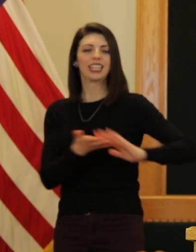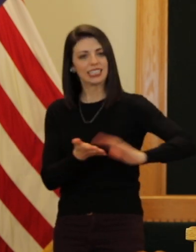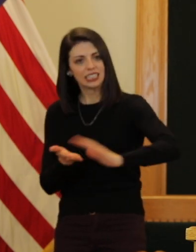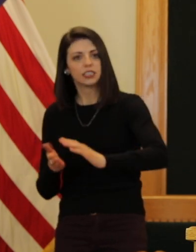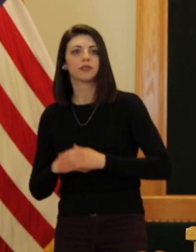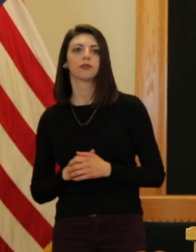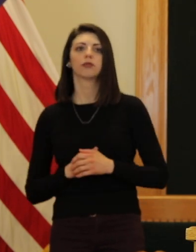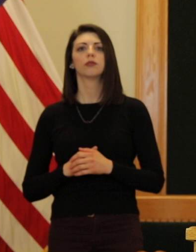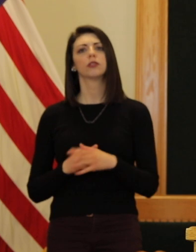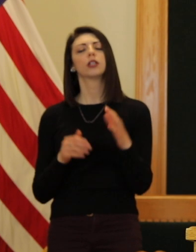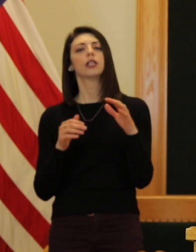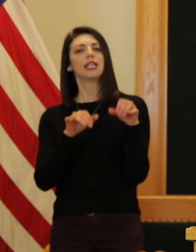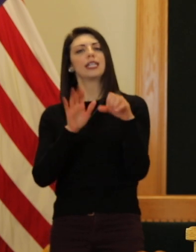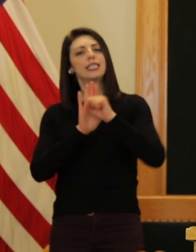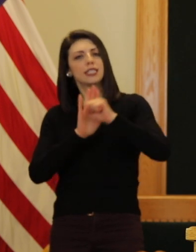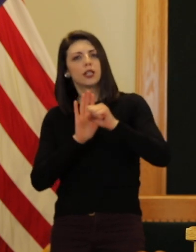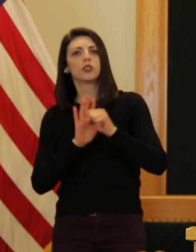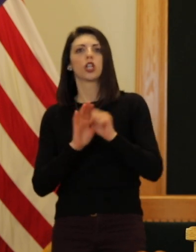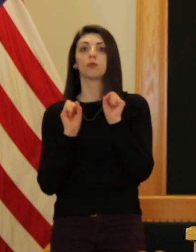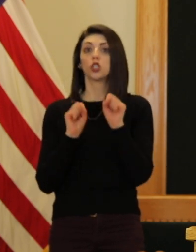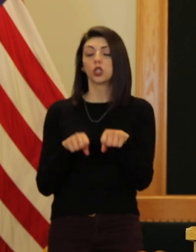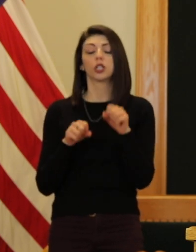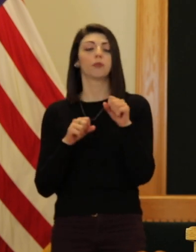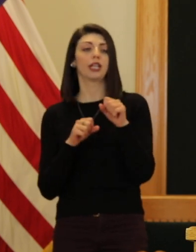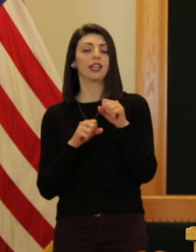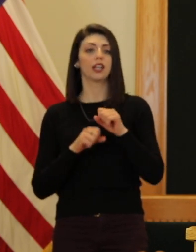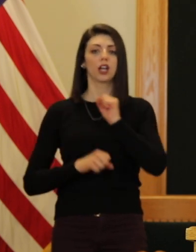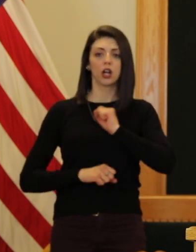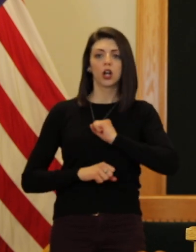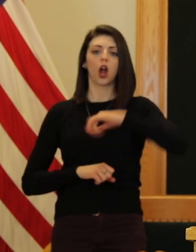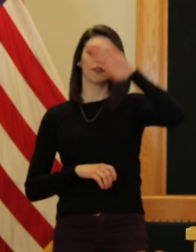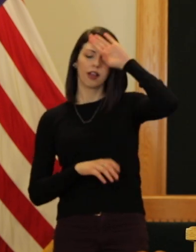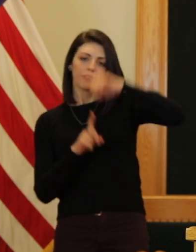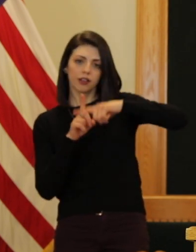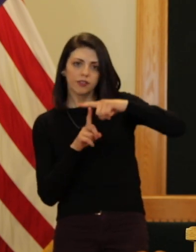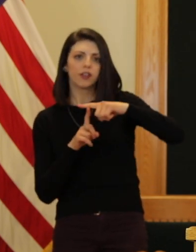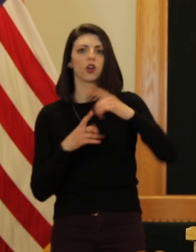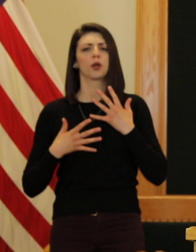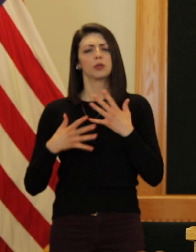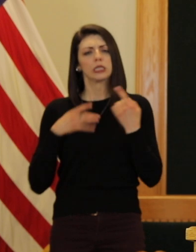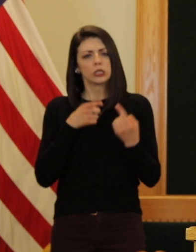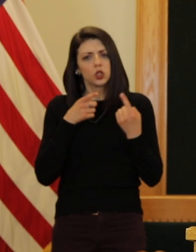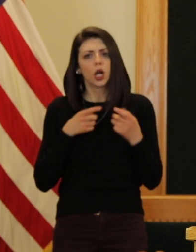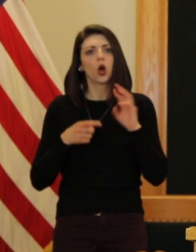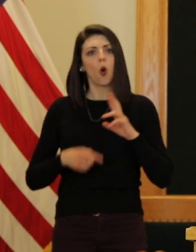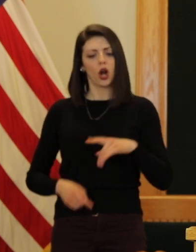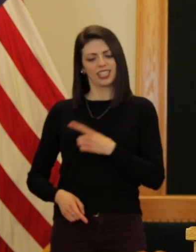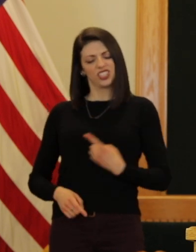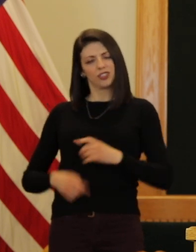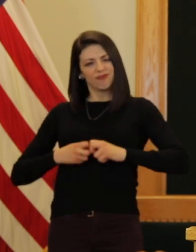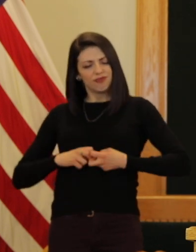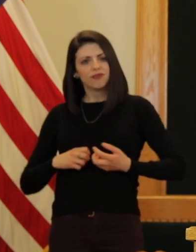include fever, cough, difficulty breathing, and gastrointestinal illness. People with symptoms should call their medical